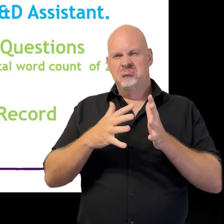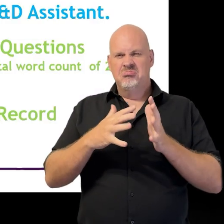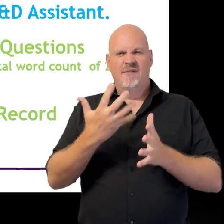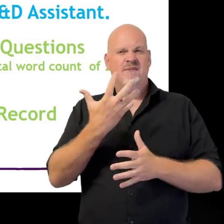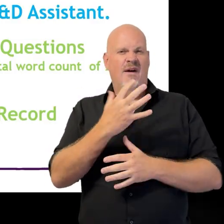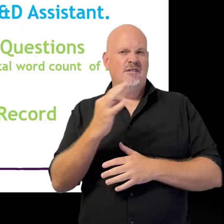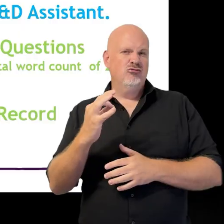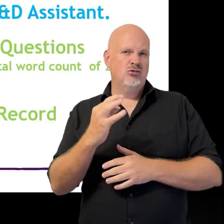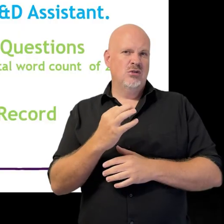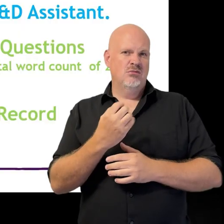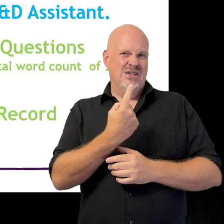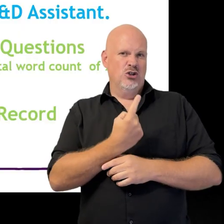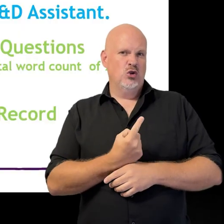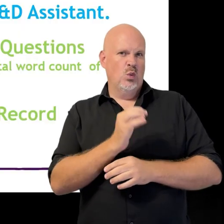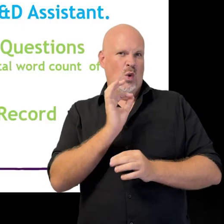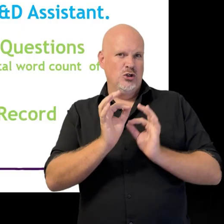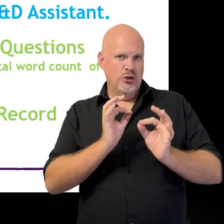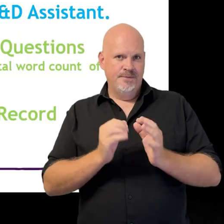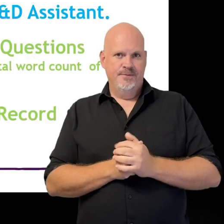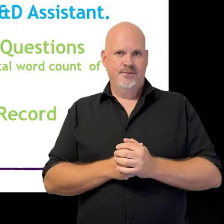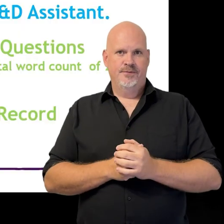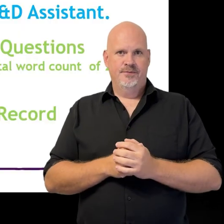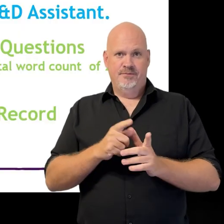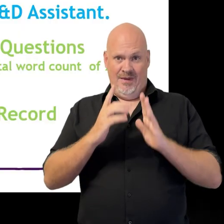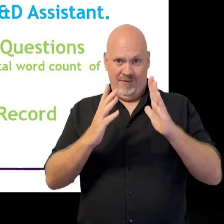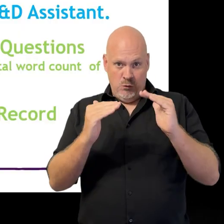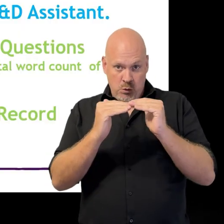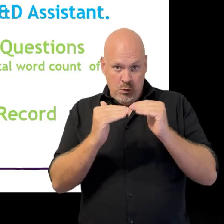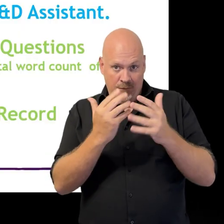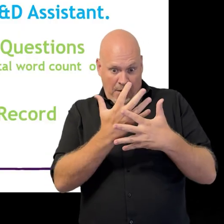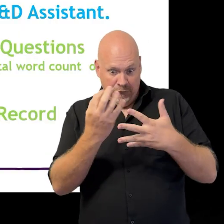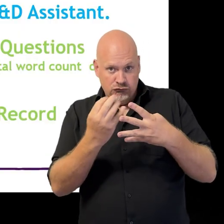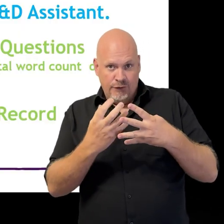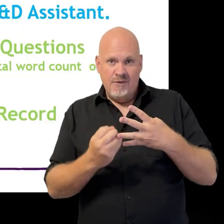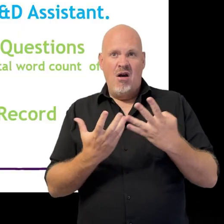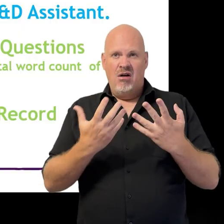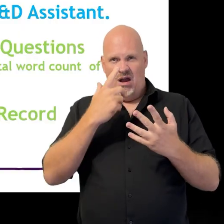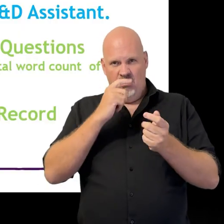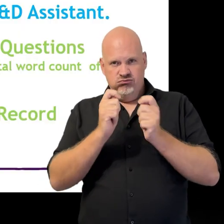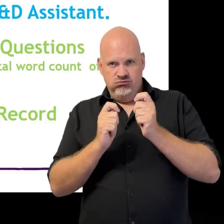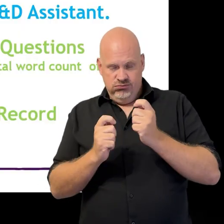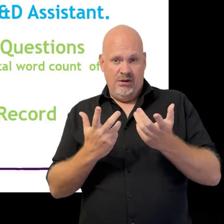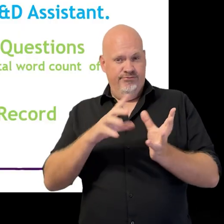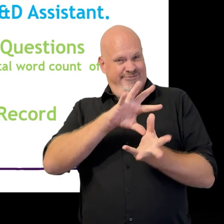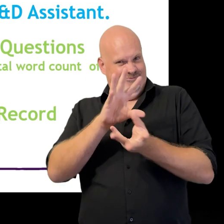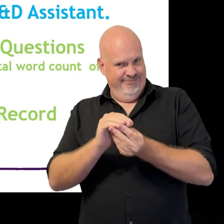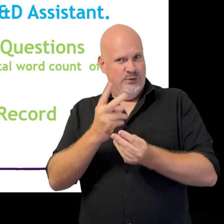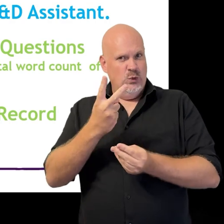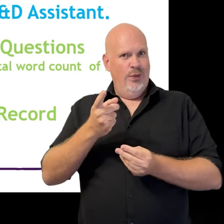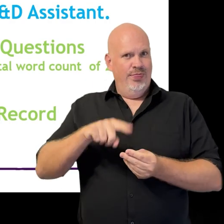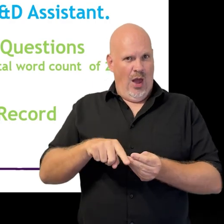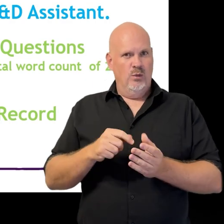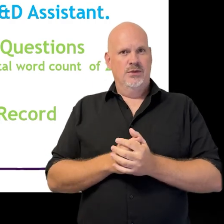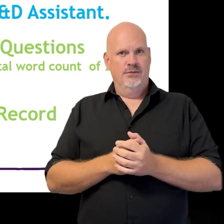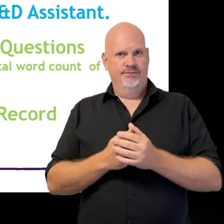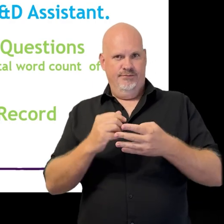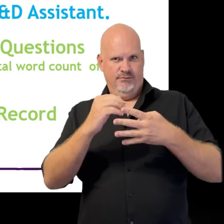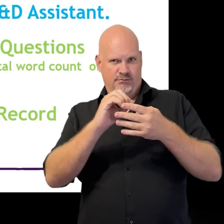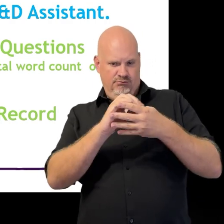So what's in this assessment brief? What's the overall assessment requirement for you as learners?